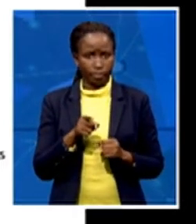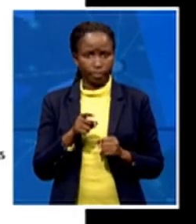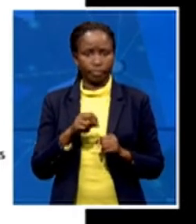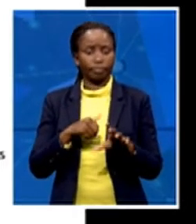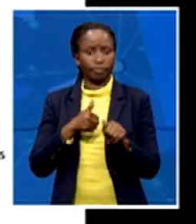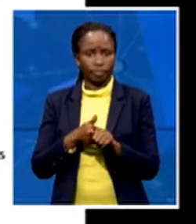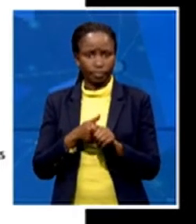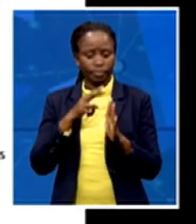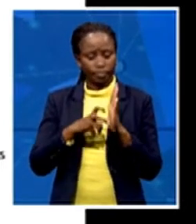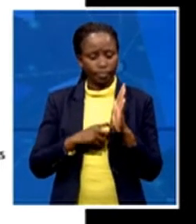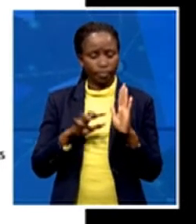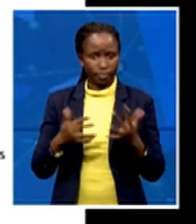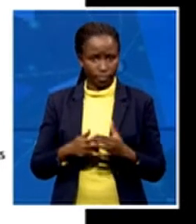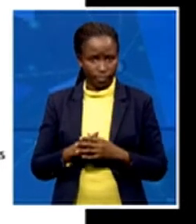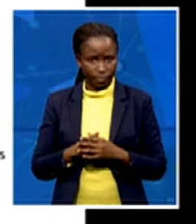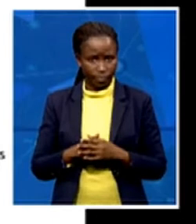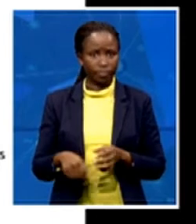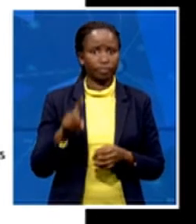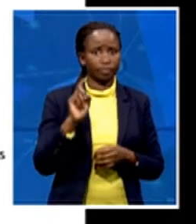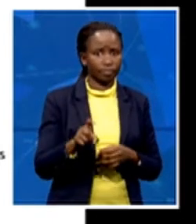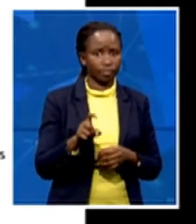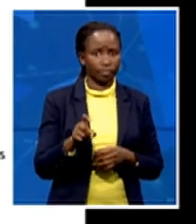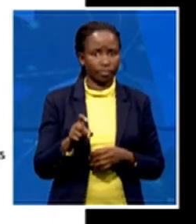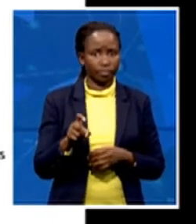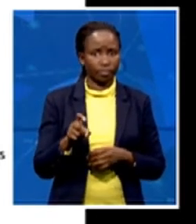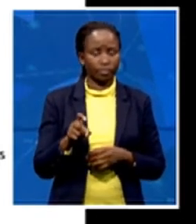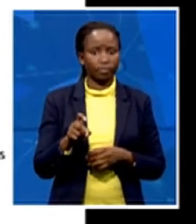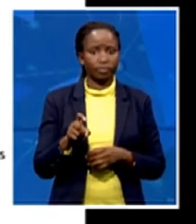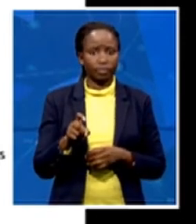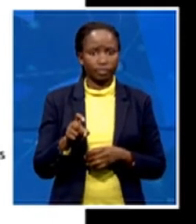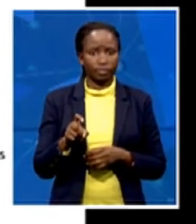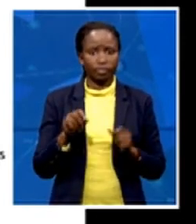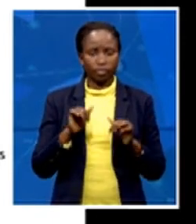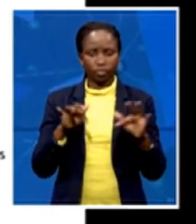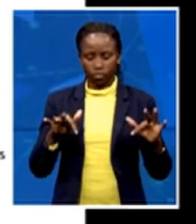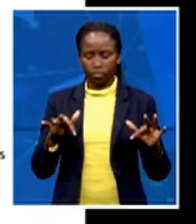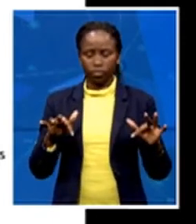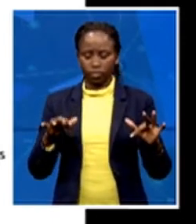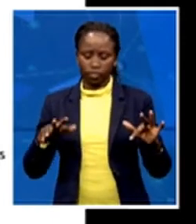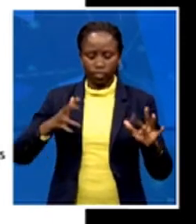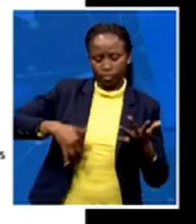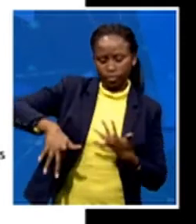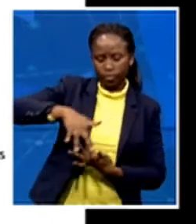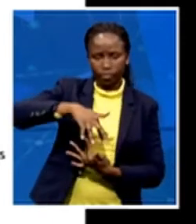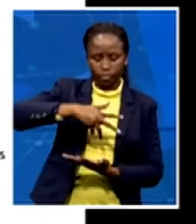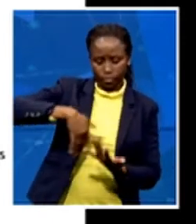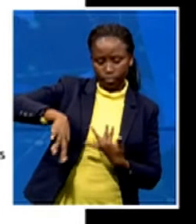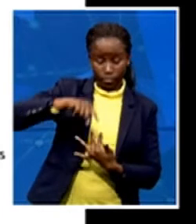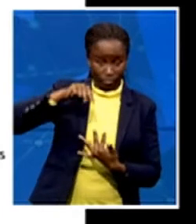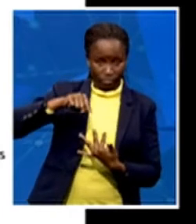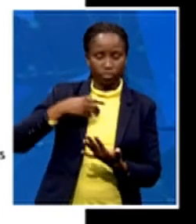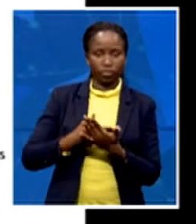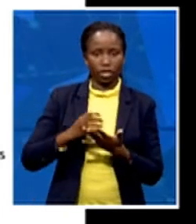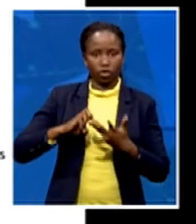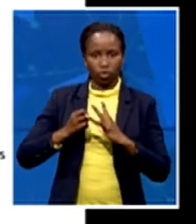the cycle of people coming into contact with one another, potentially spreading COVID. We know enough about the science to know